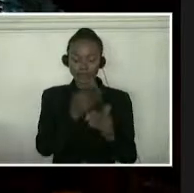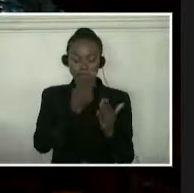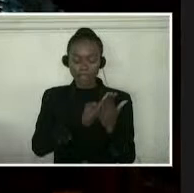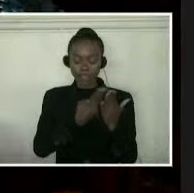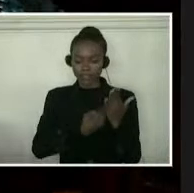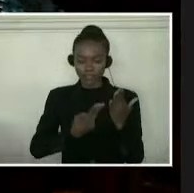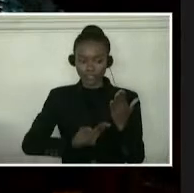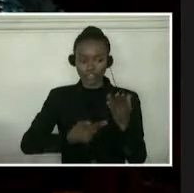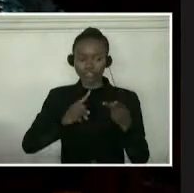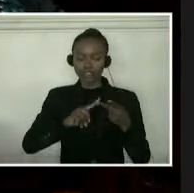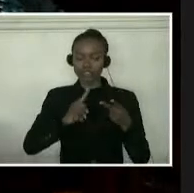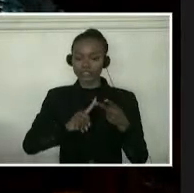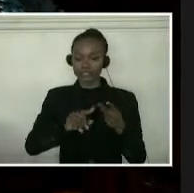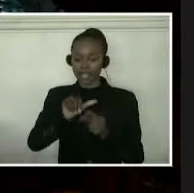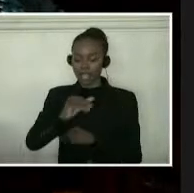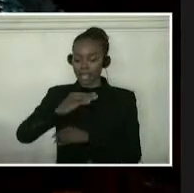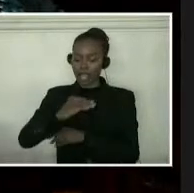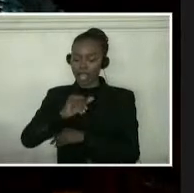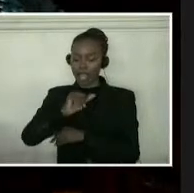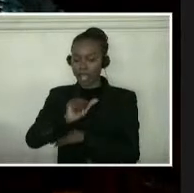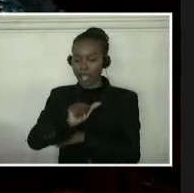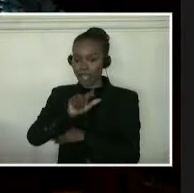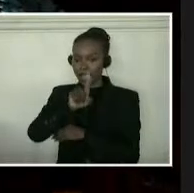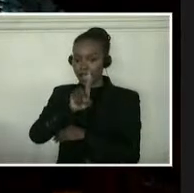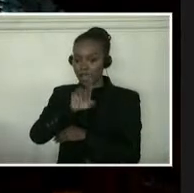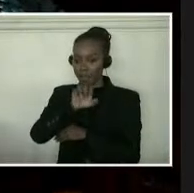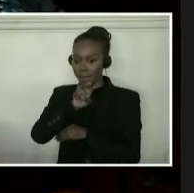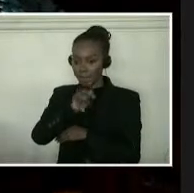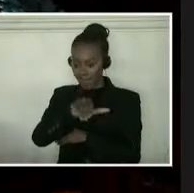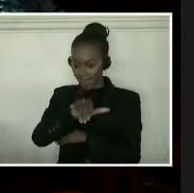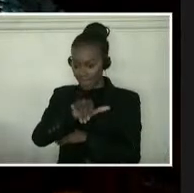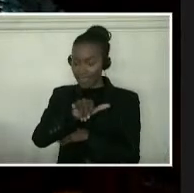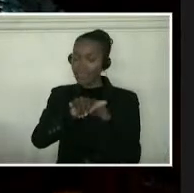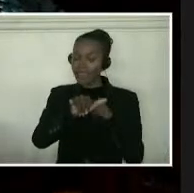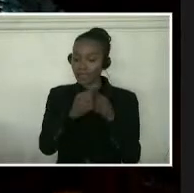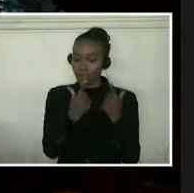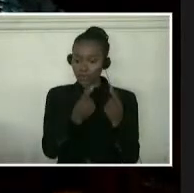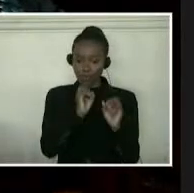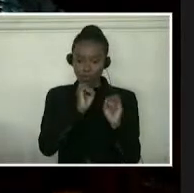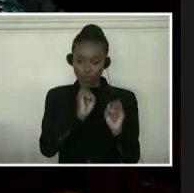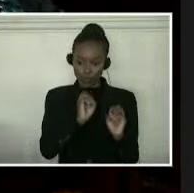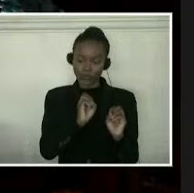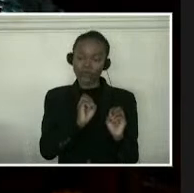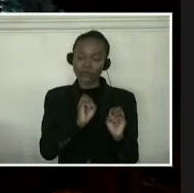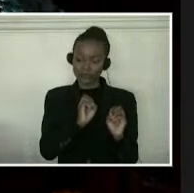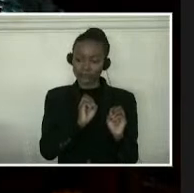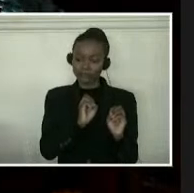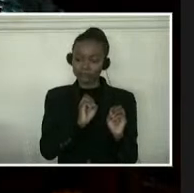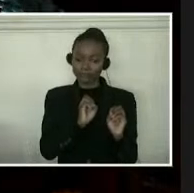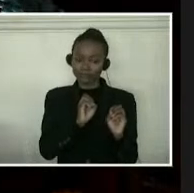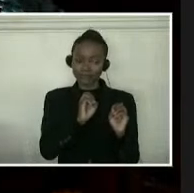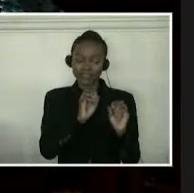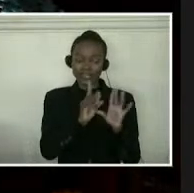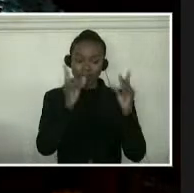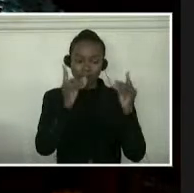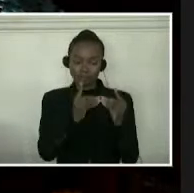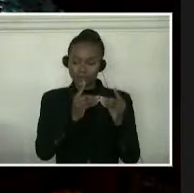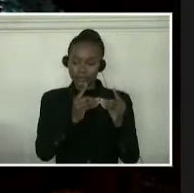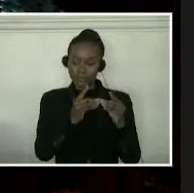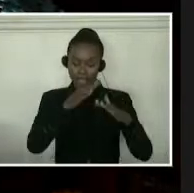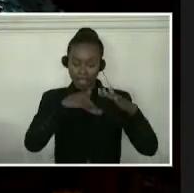archives repository were not conducted further the department understand by